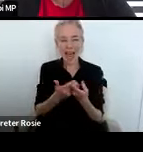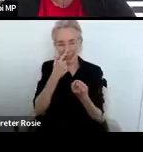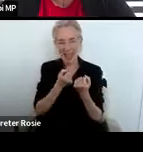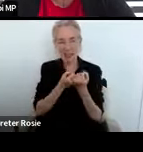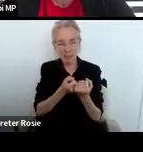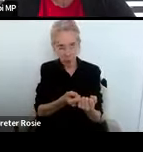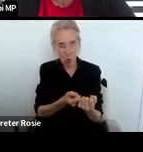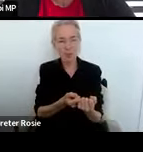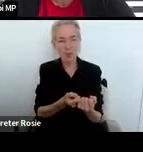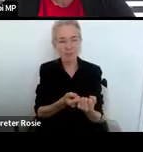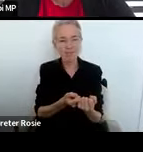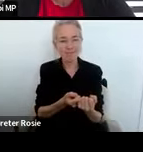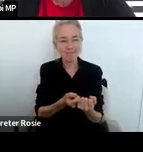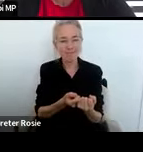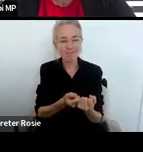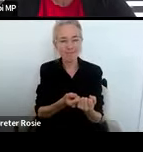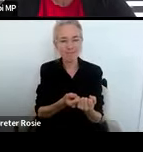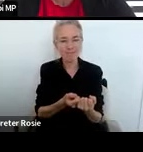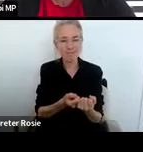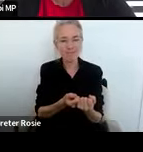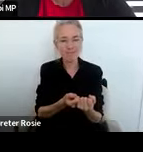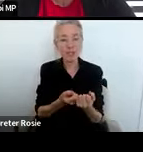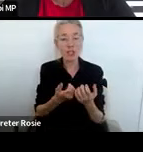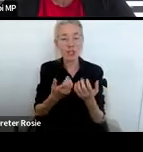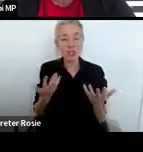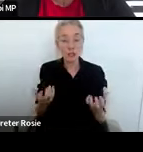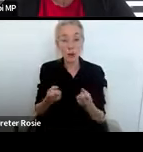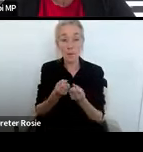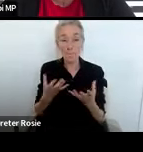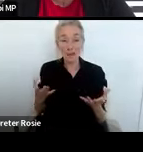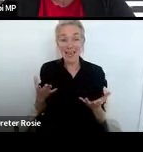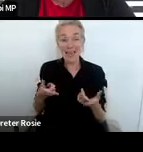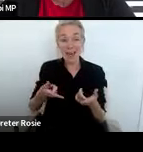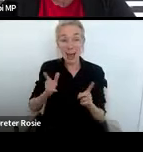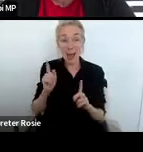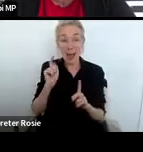action. Now, for many employers, I appreciate,